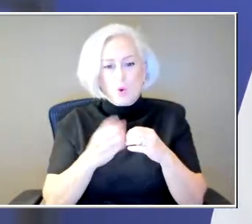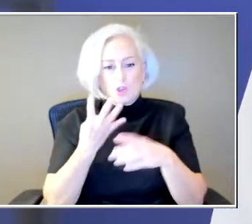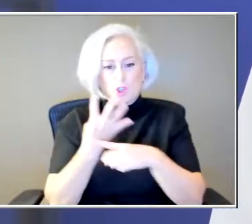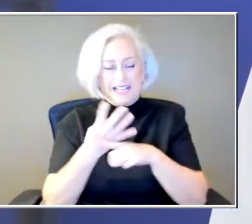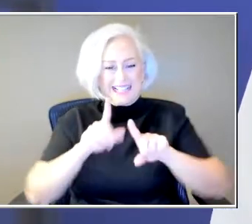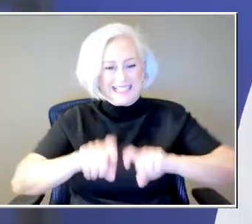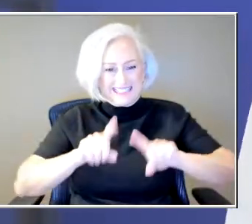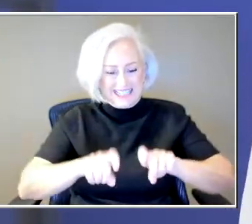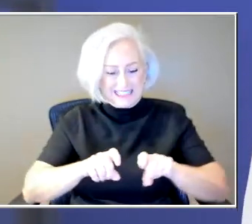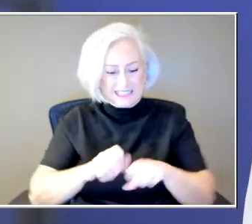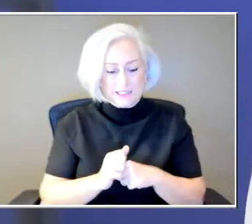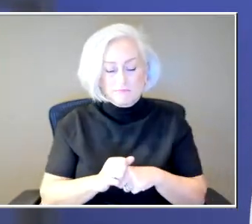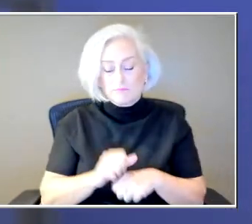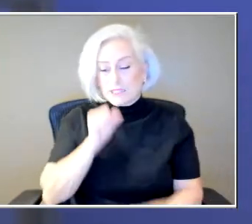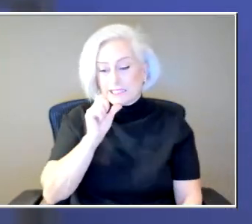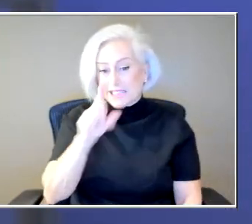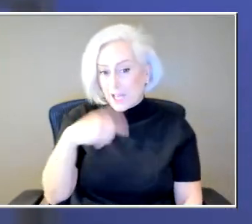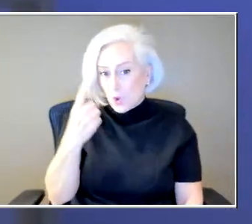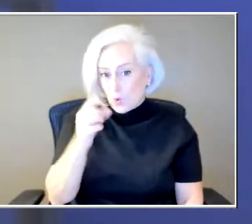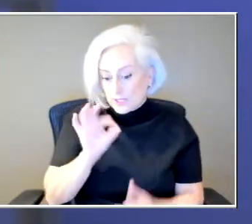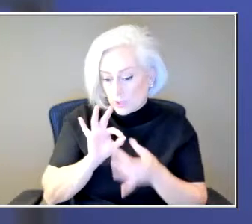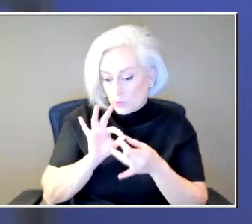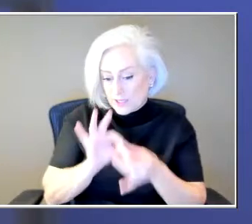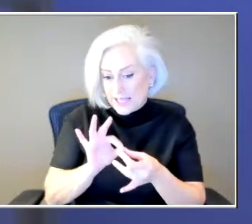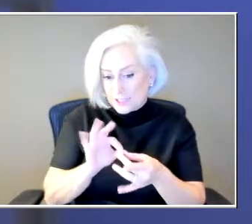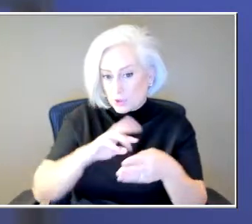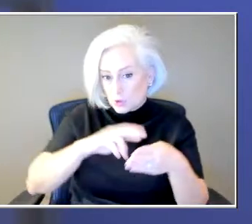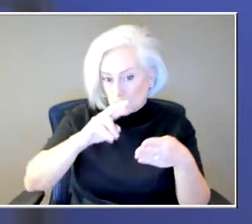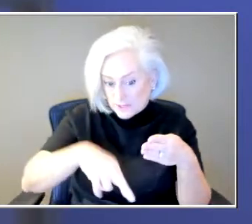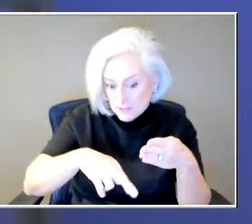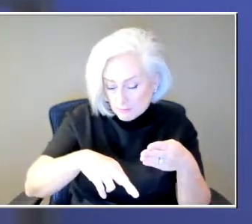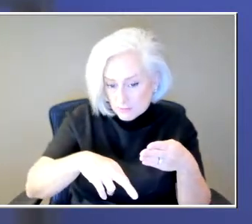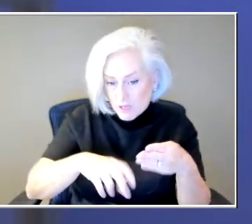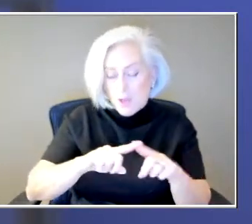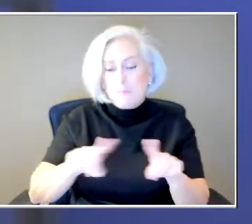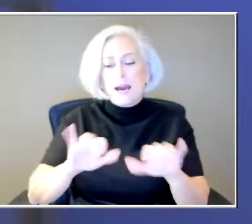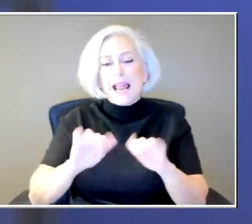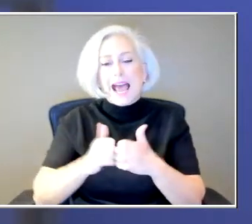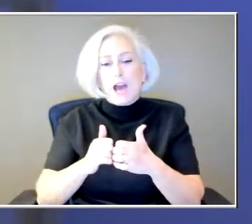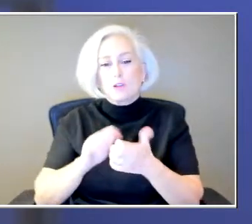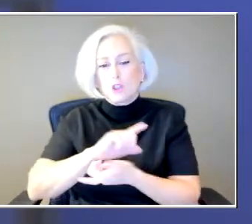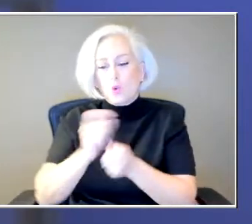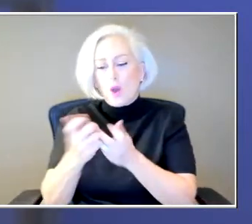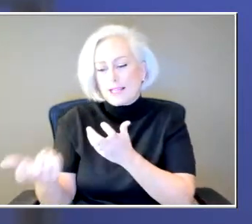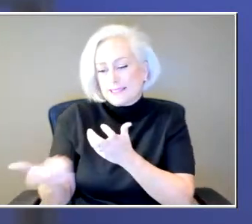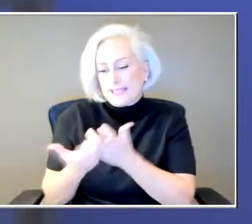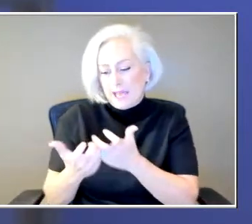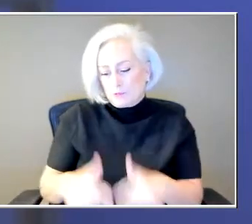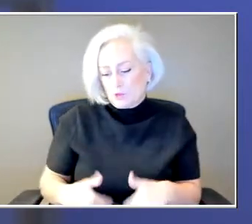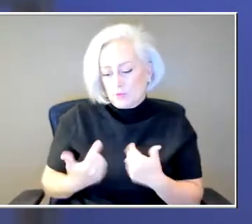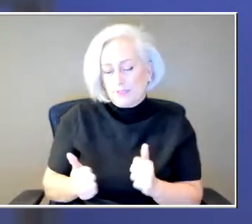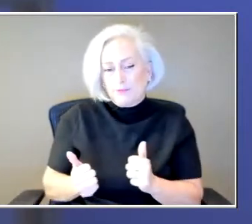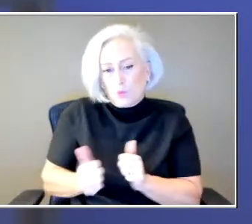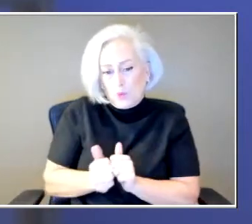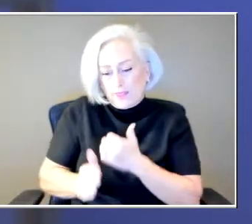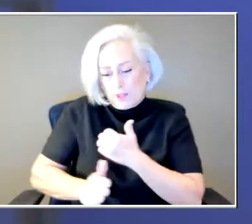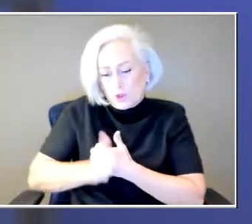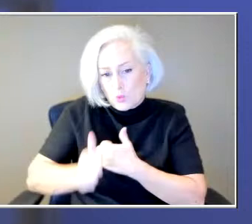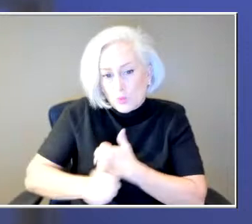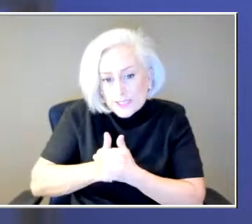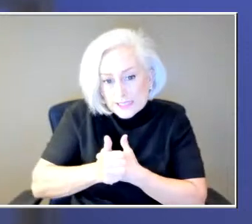the result, it's about how to help you adapt to living with that risk and taking control of